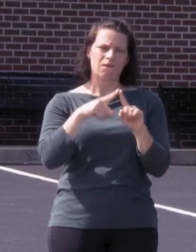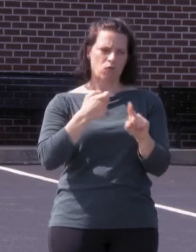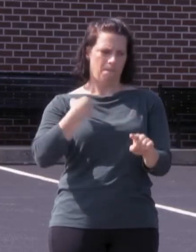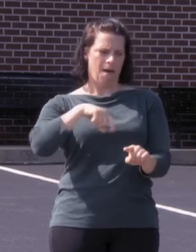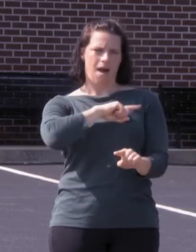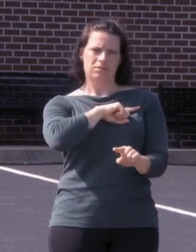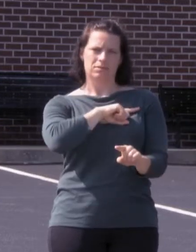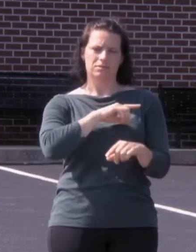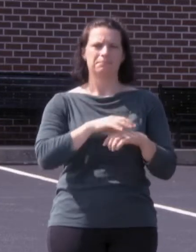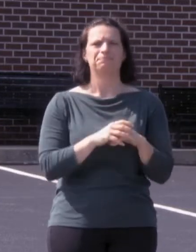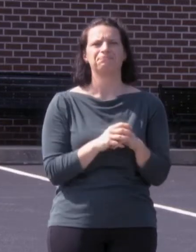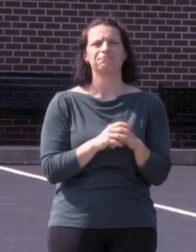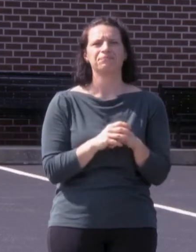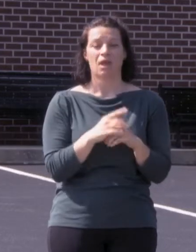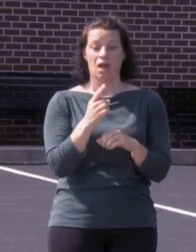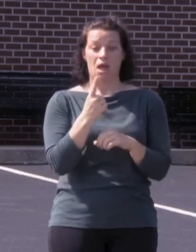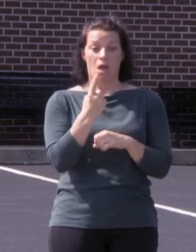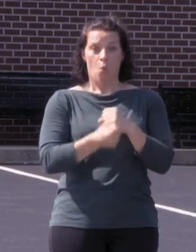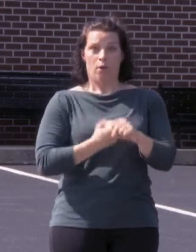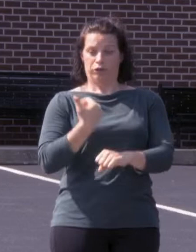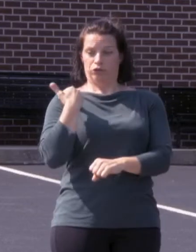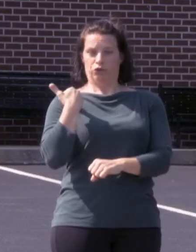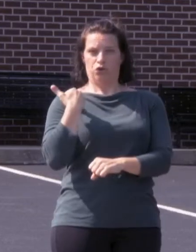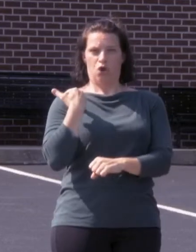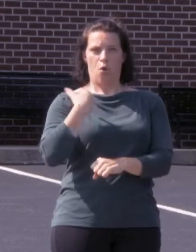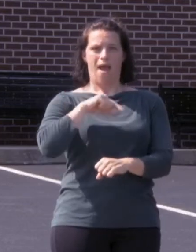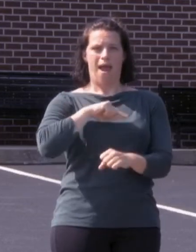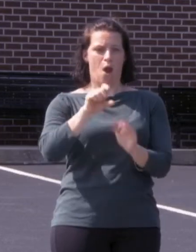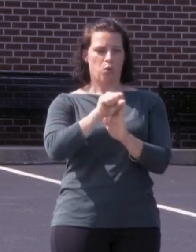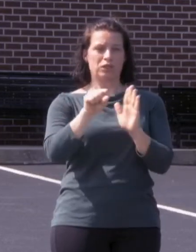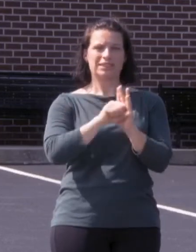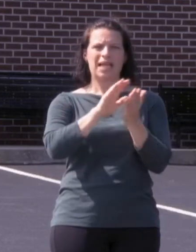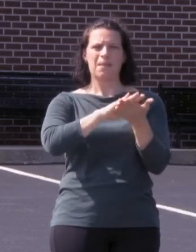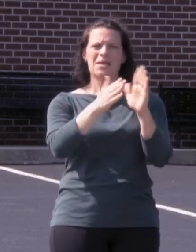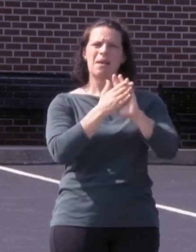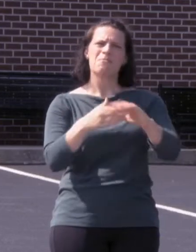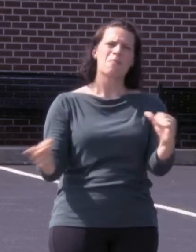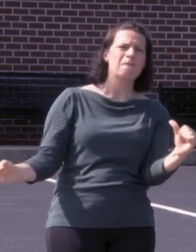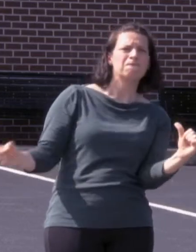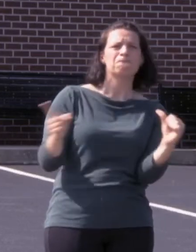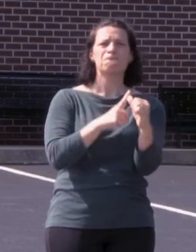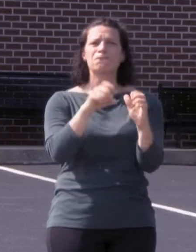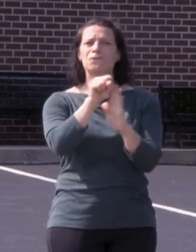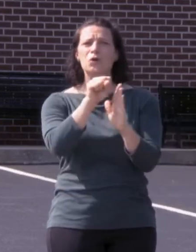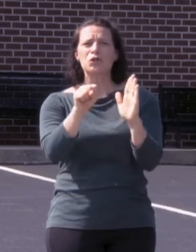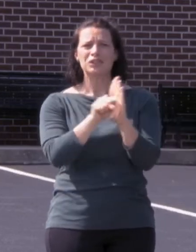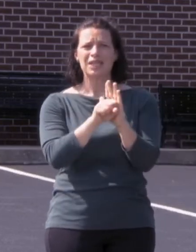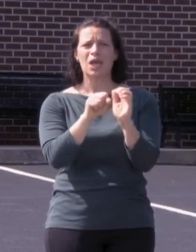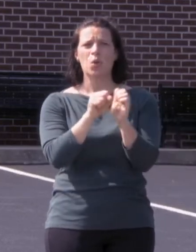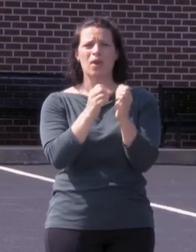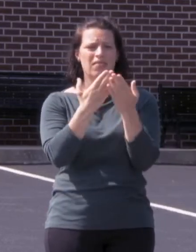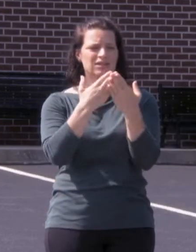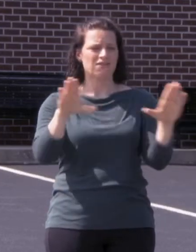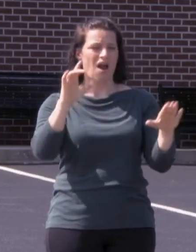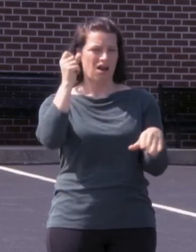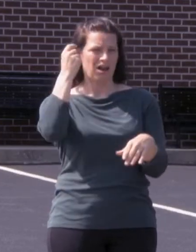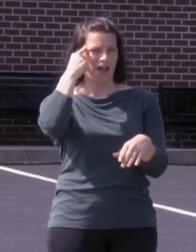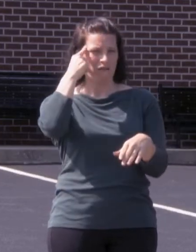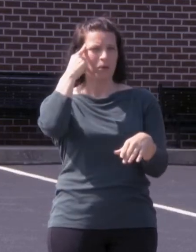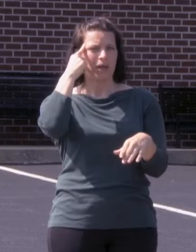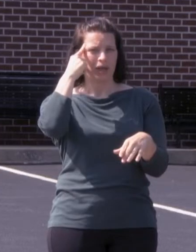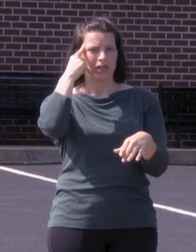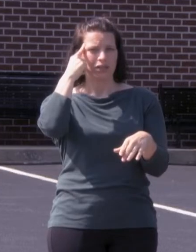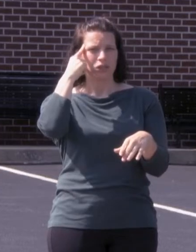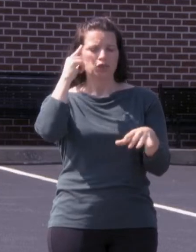us. 1 year ago, our Commonwealth became the first state with a divided government to